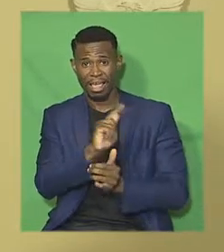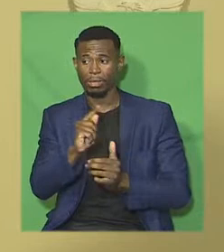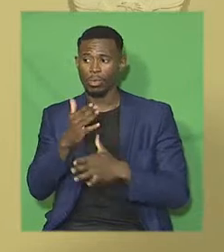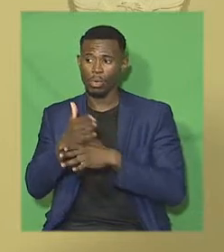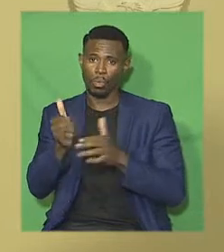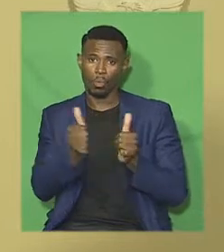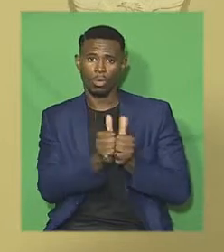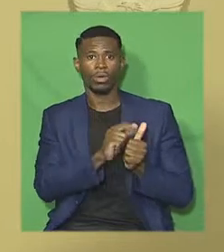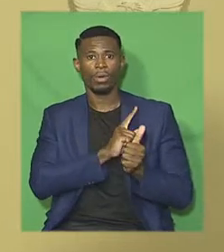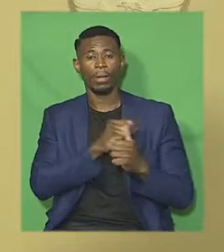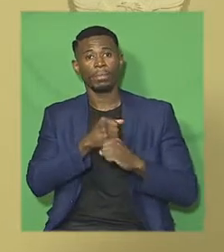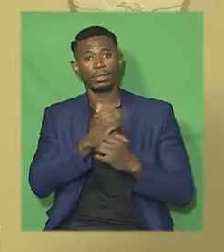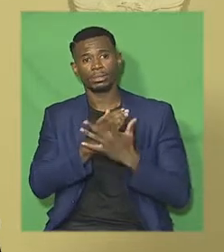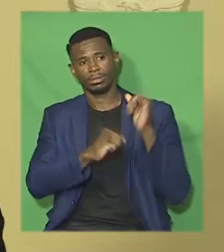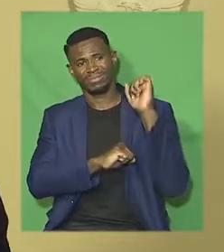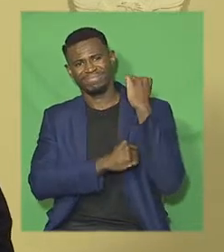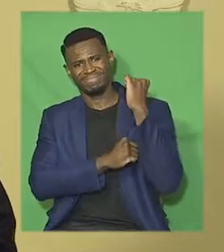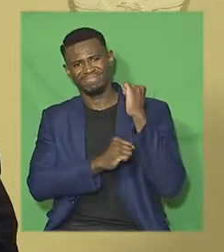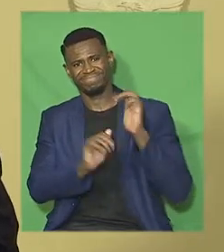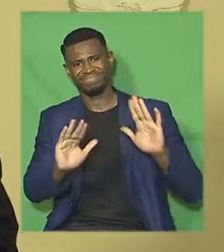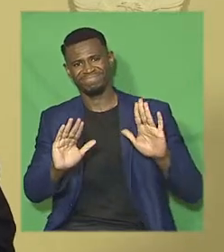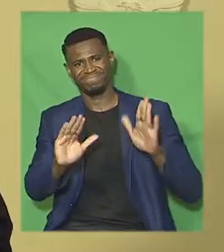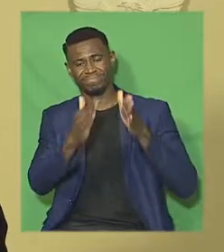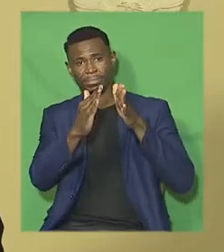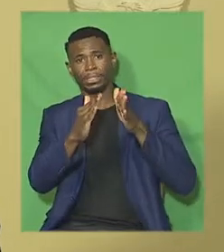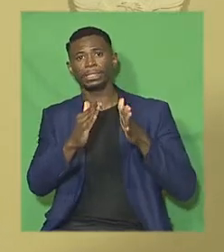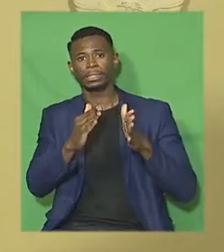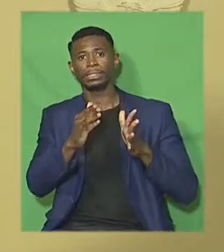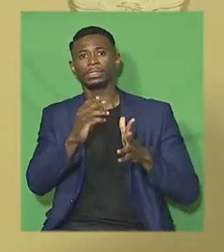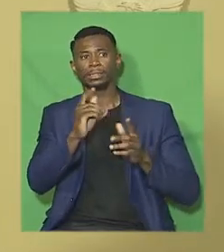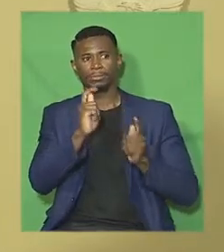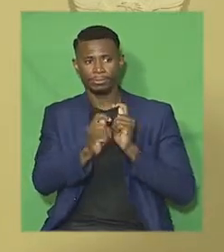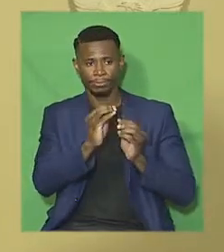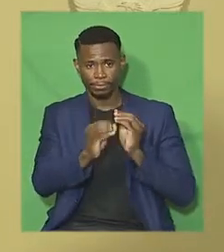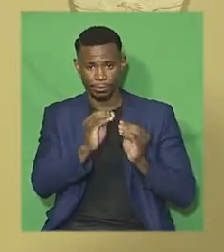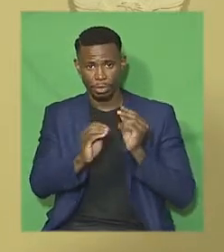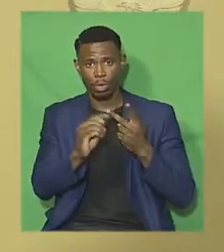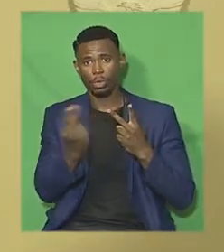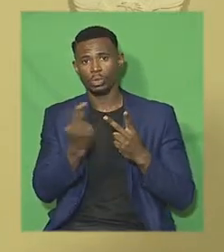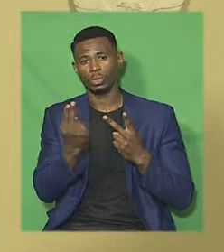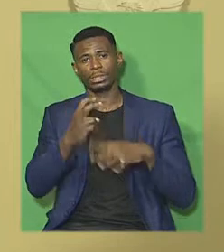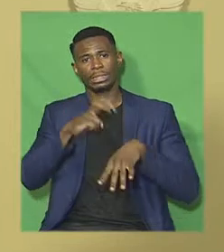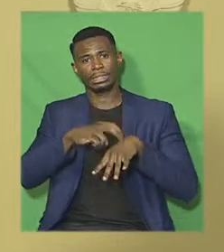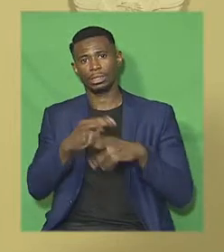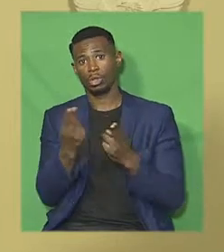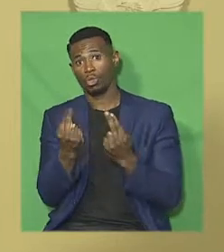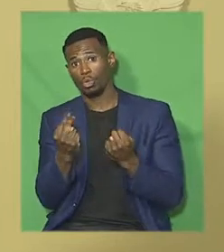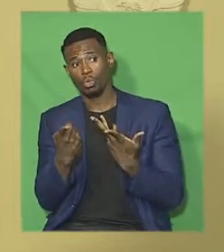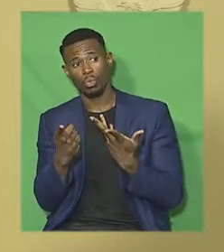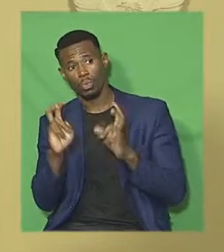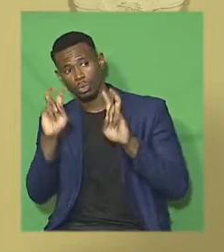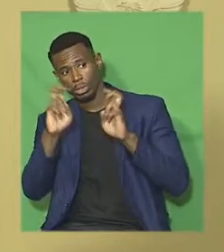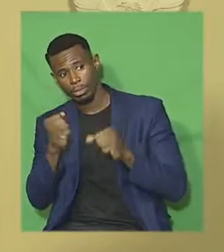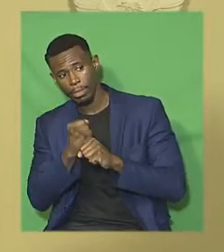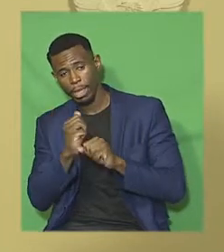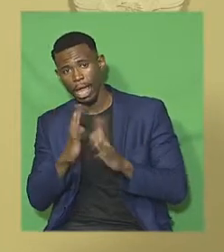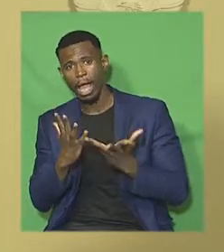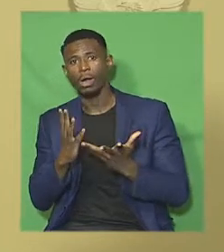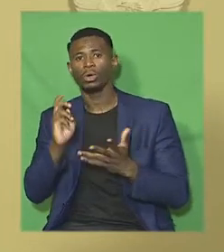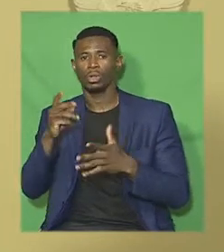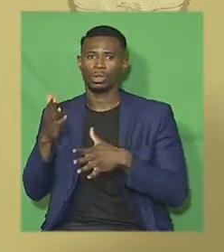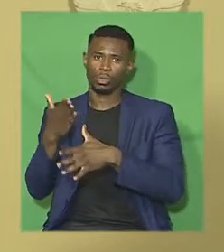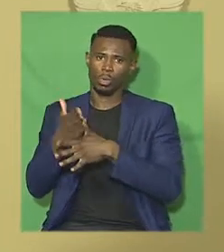stations and to accelerate the procurement of new generation capacity, working with